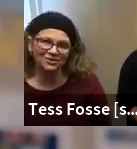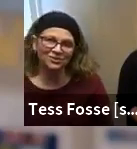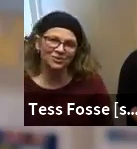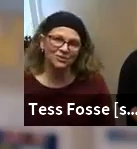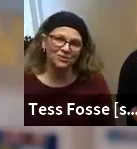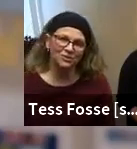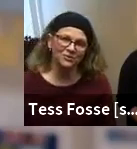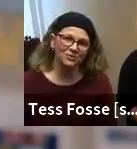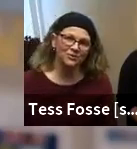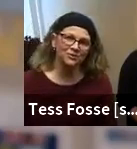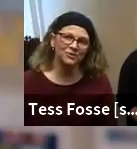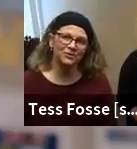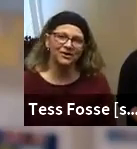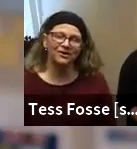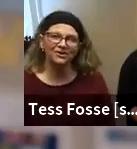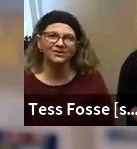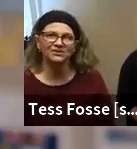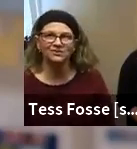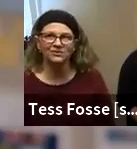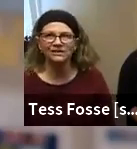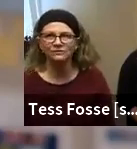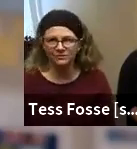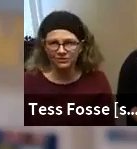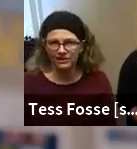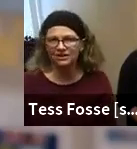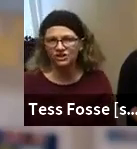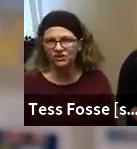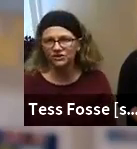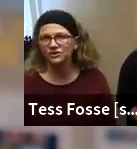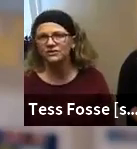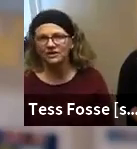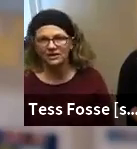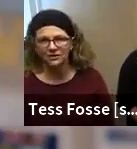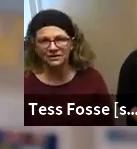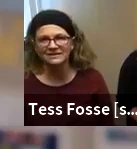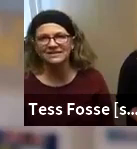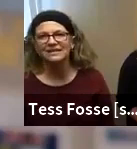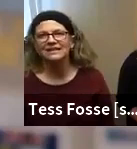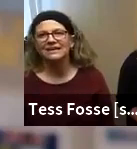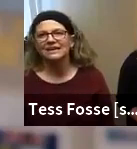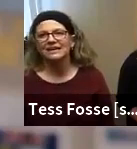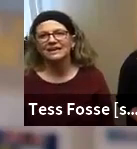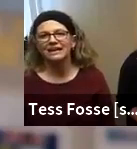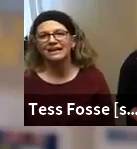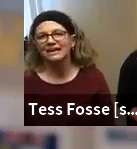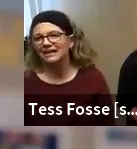the students who are learning it from scratch here are the lucky ones.